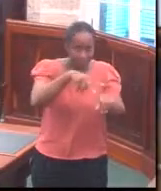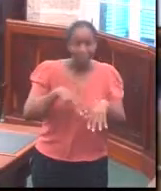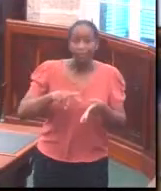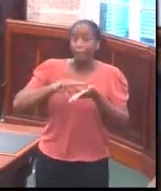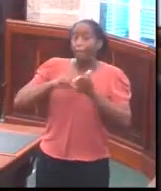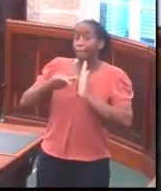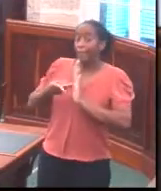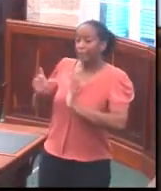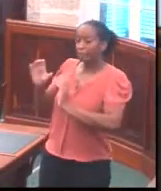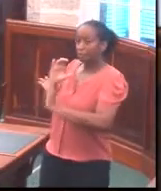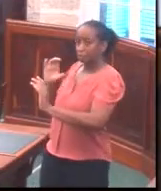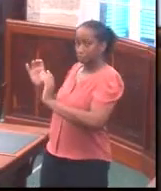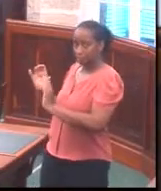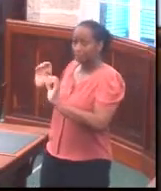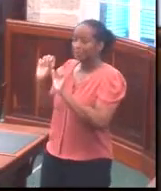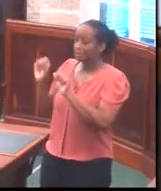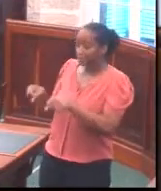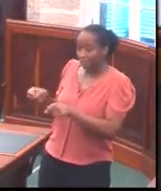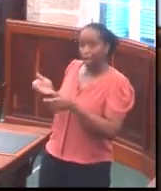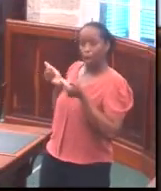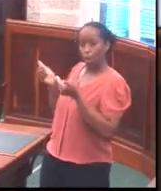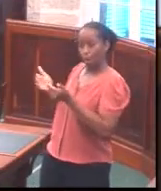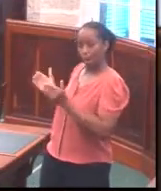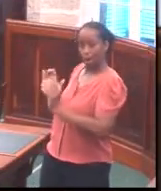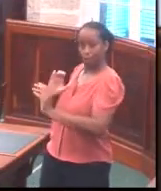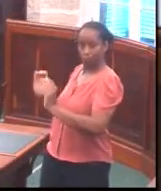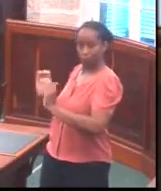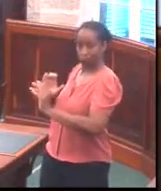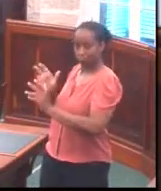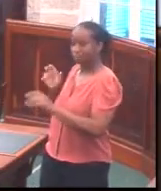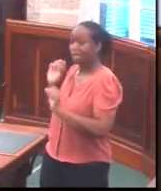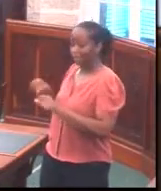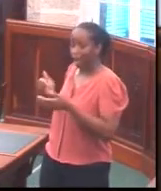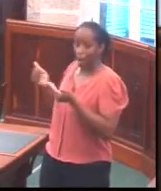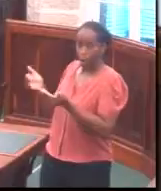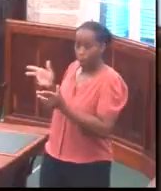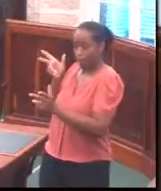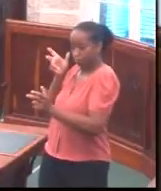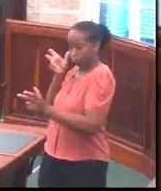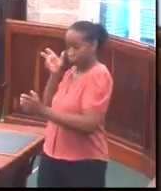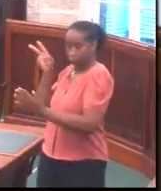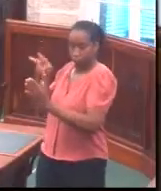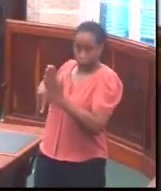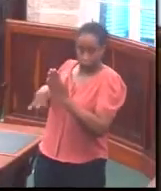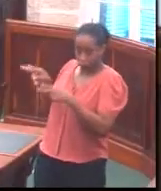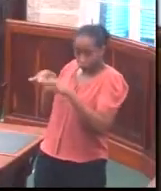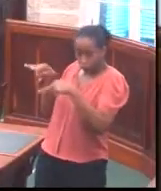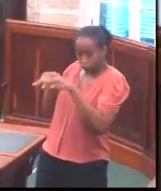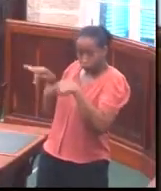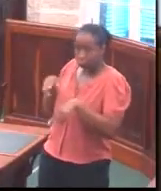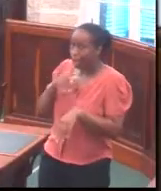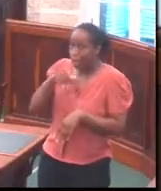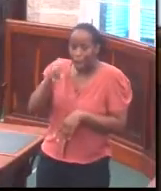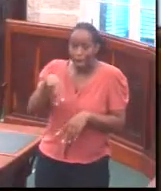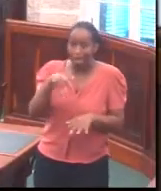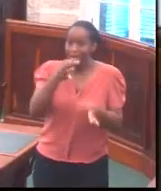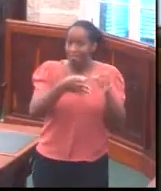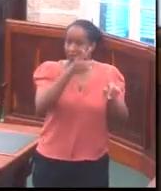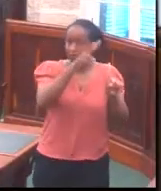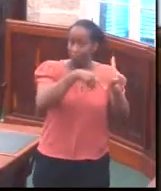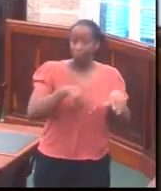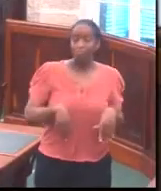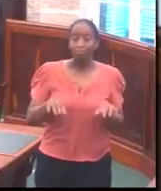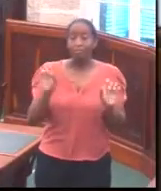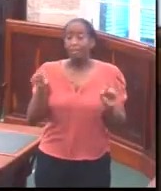resort to the court. They can name the sections if they wish. They can name the sections if they wish. They can go and pick up the paper that came from the